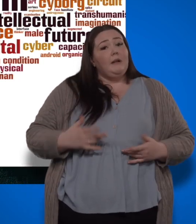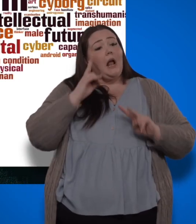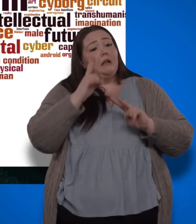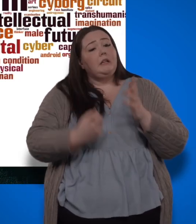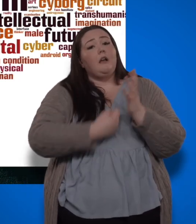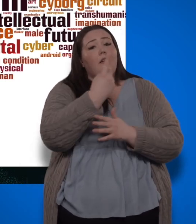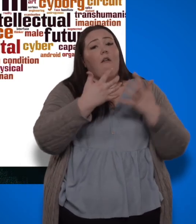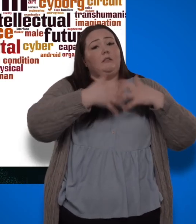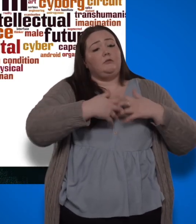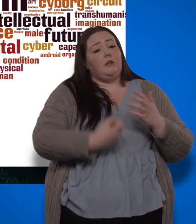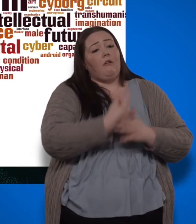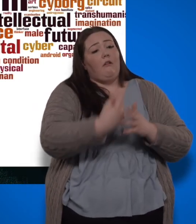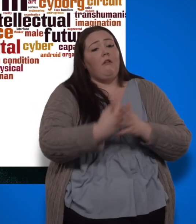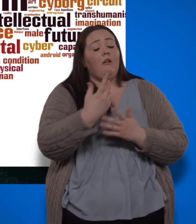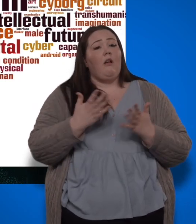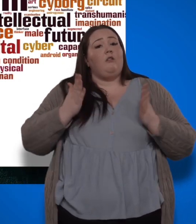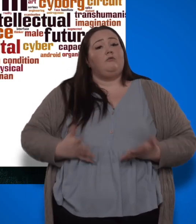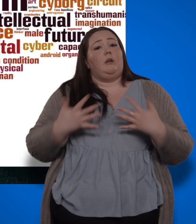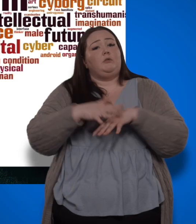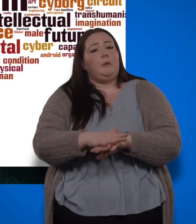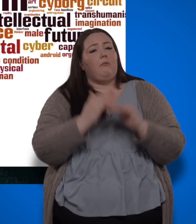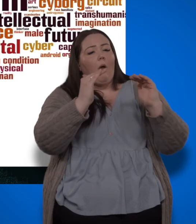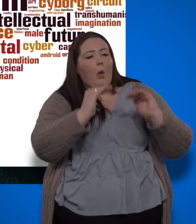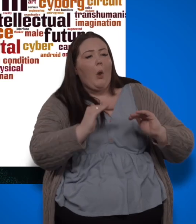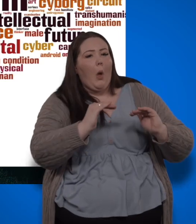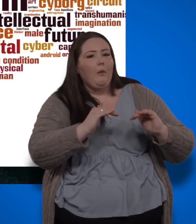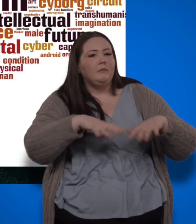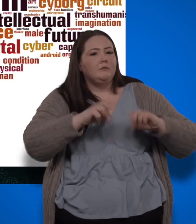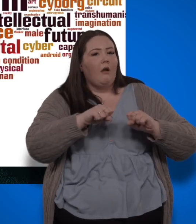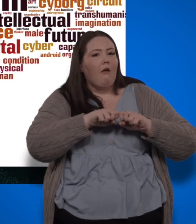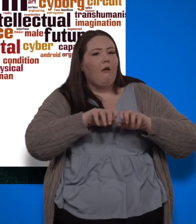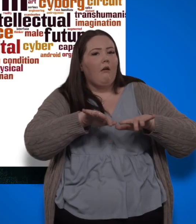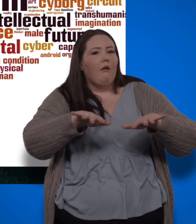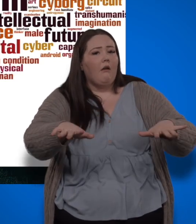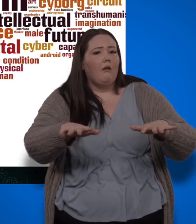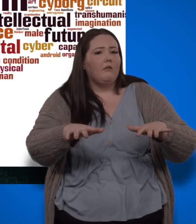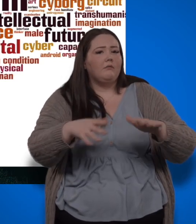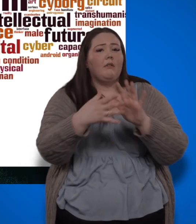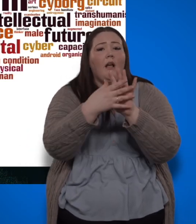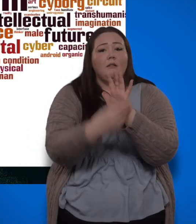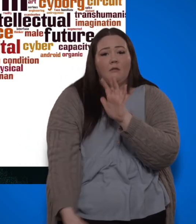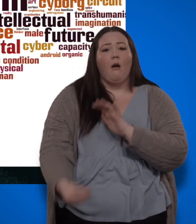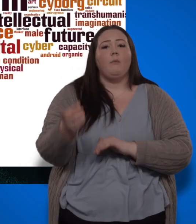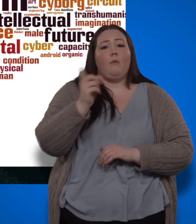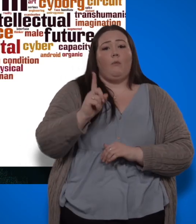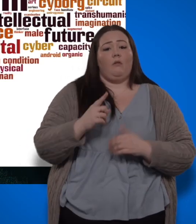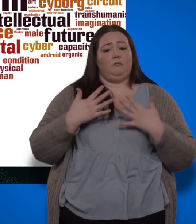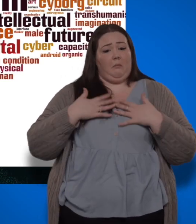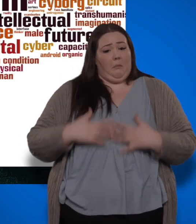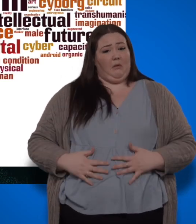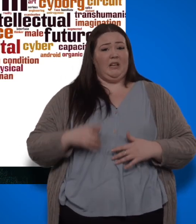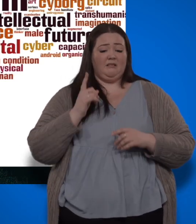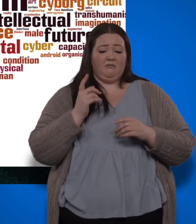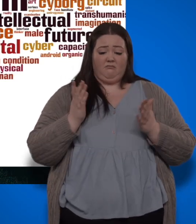low-tech transhumanism. The idea that we don't have to accept our bodies in the way we